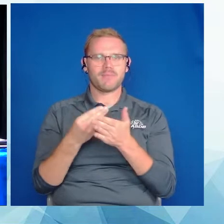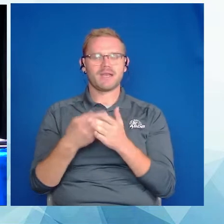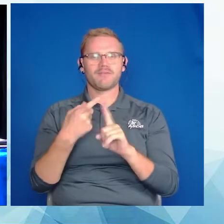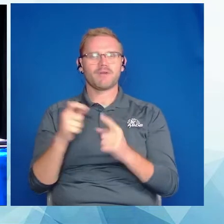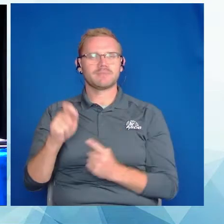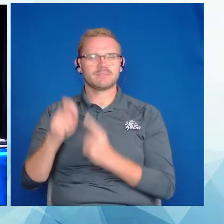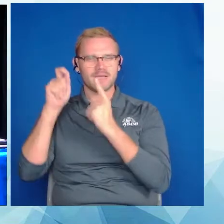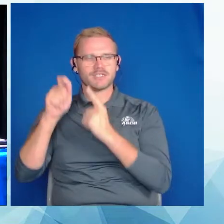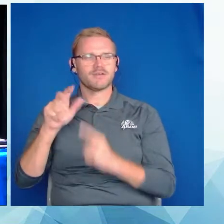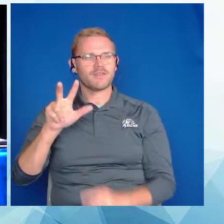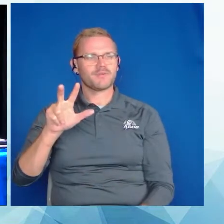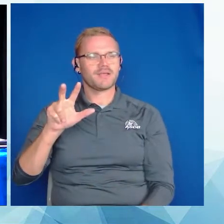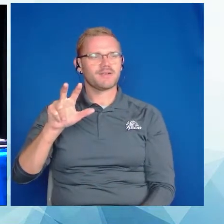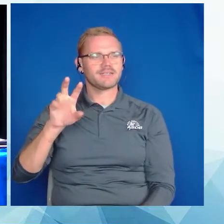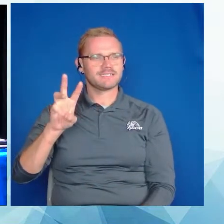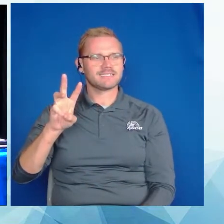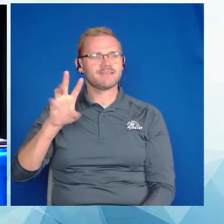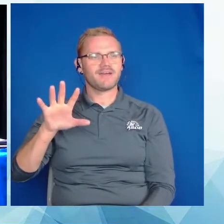have of